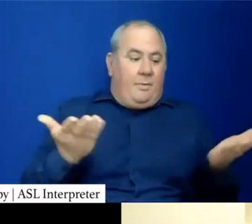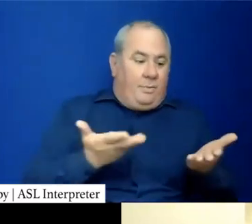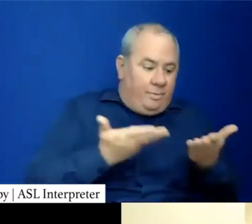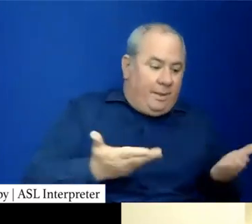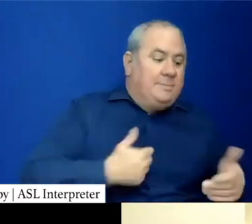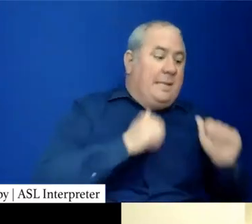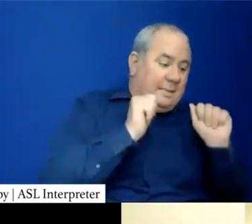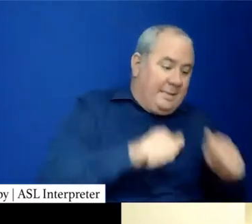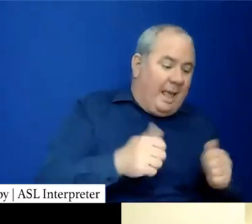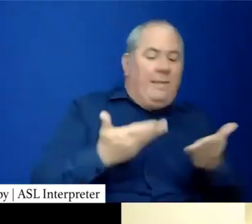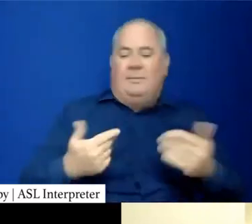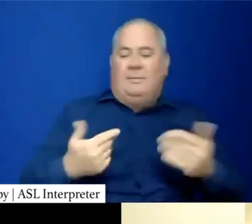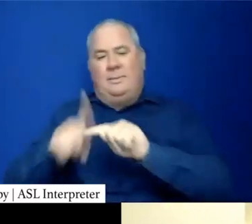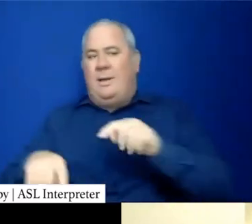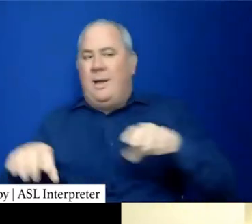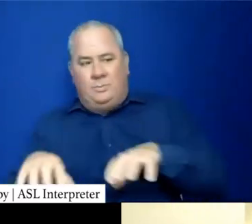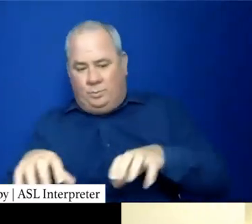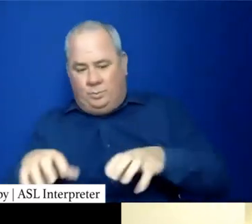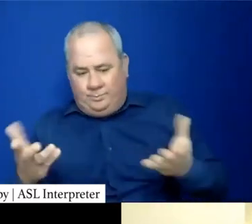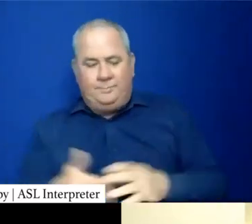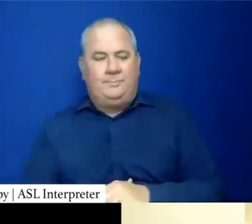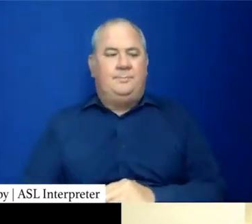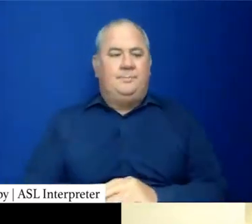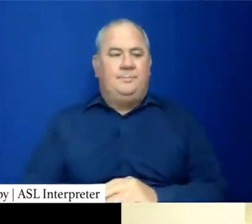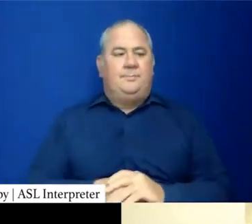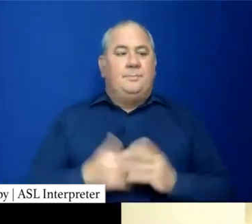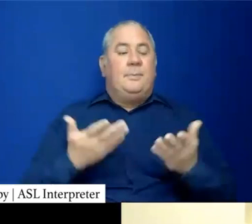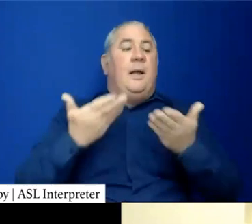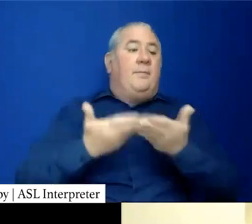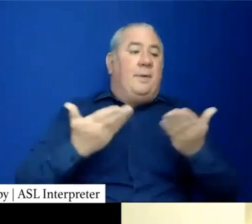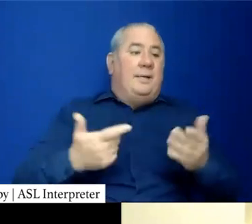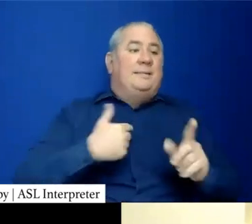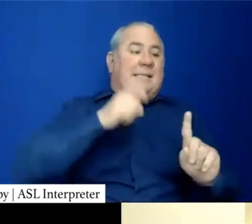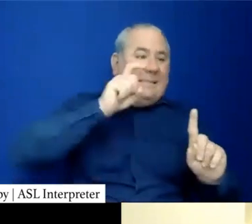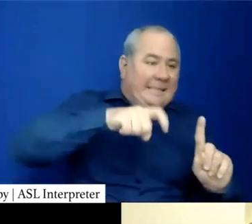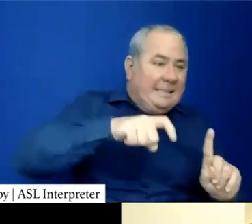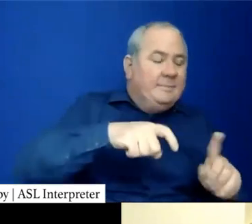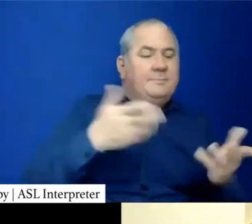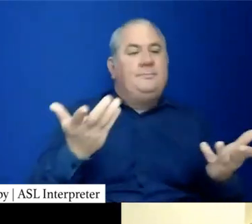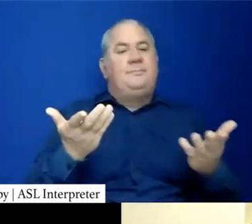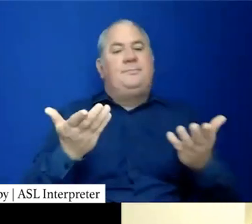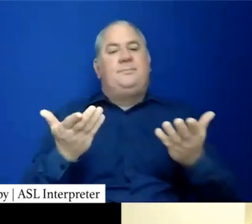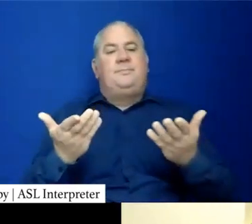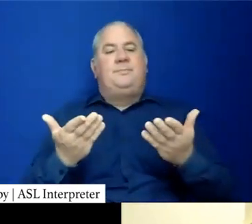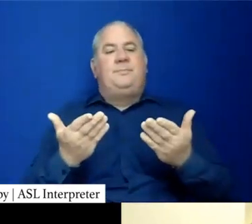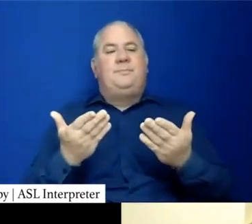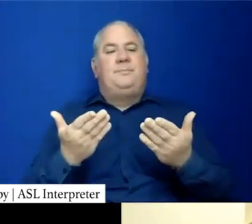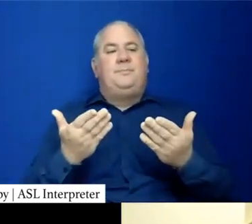interacting with me. Here are the things I need. Here are the advantages that hiring me will give